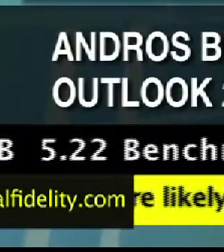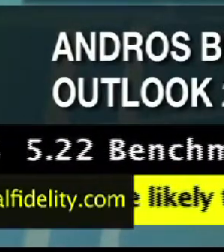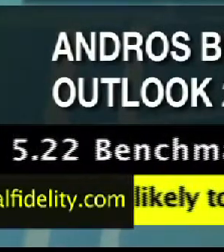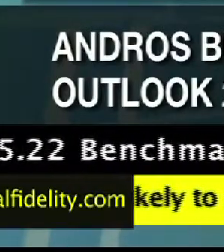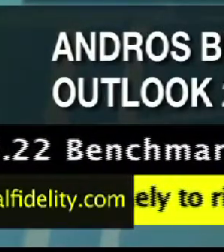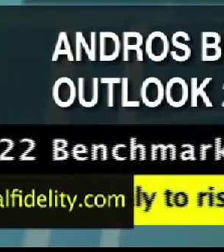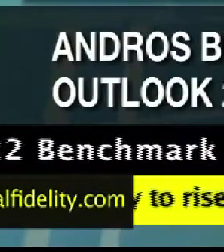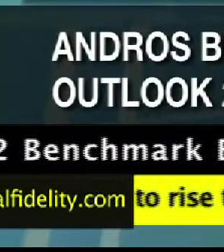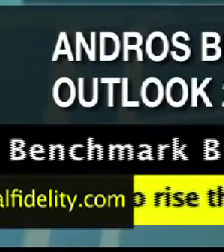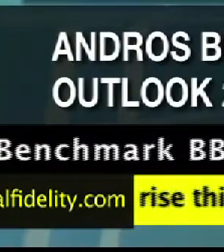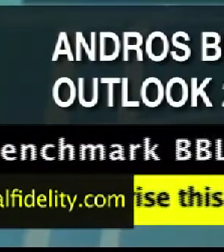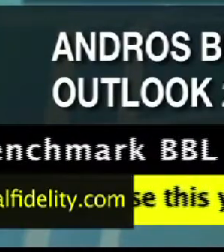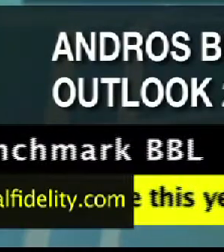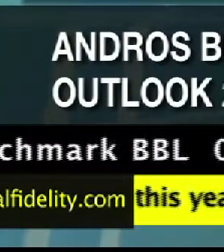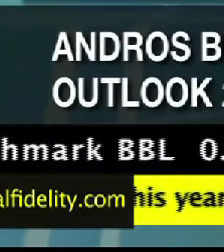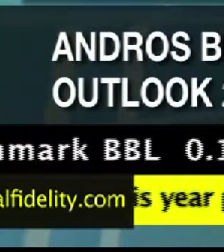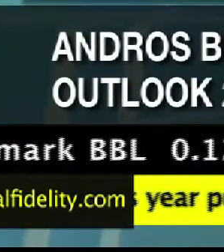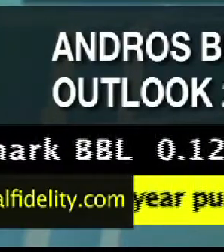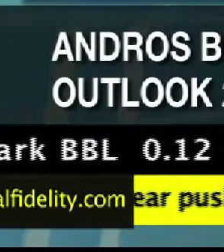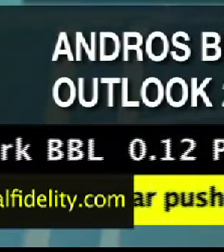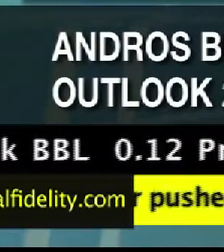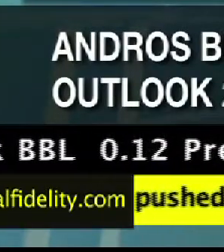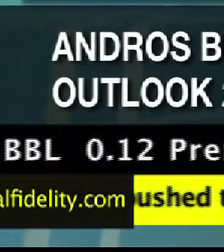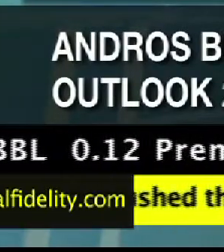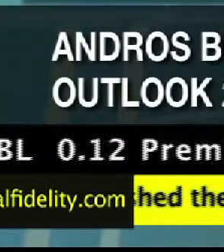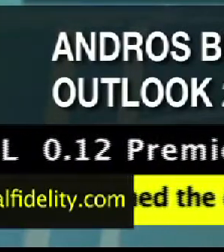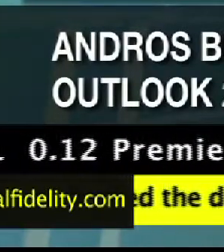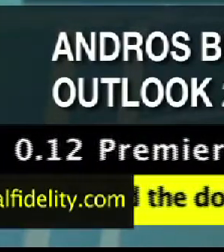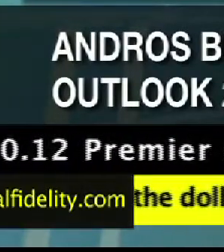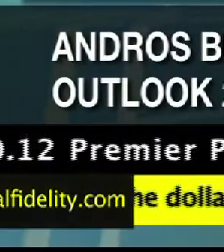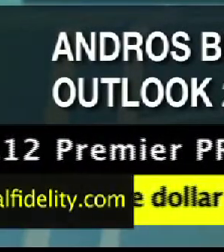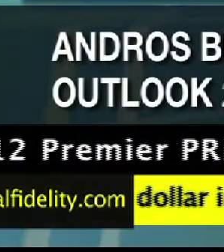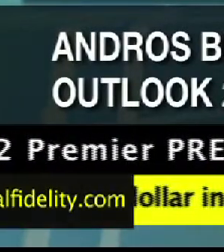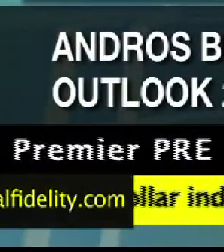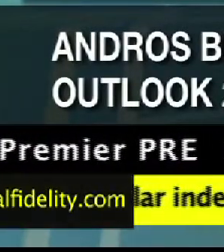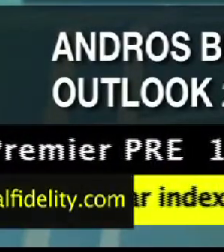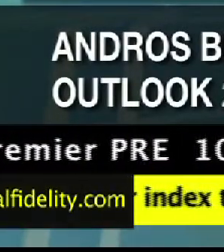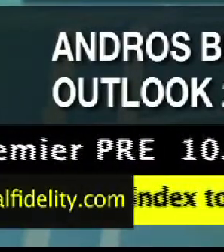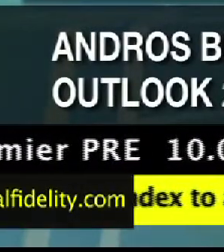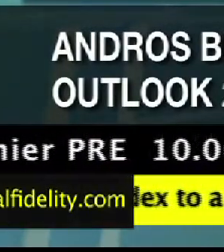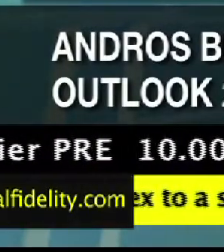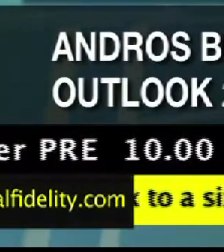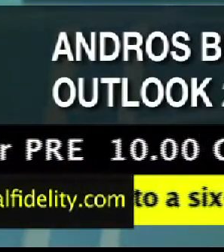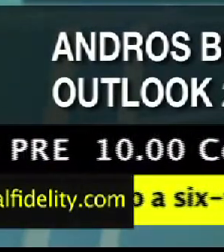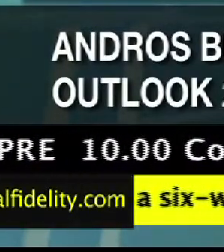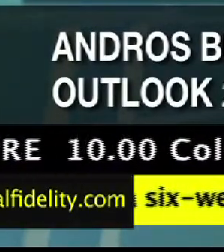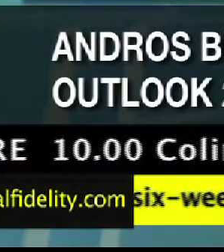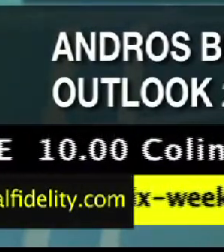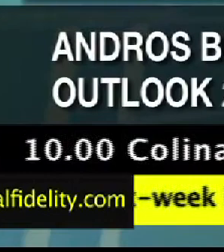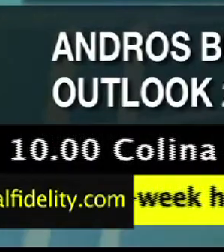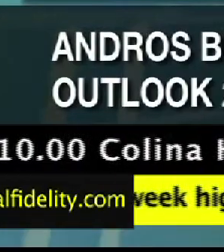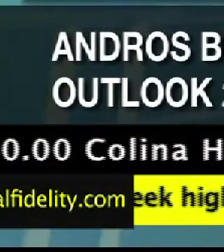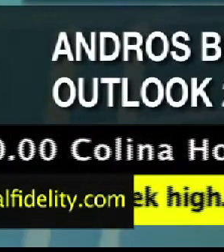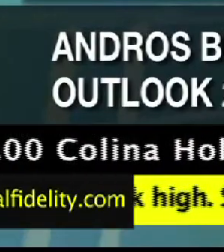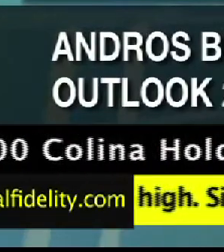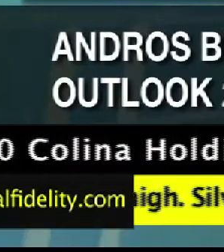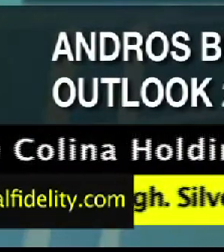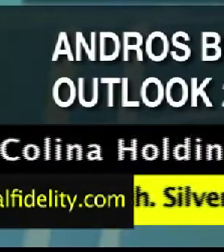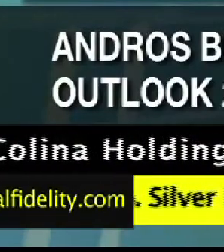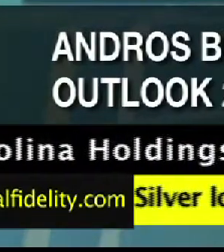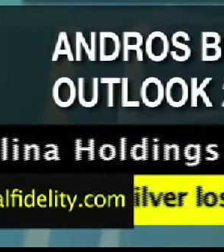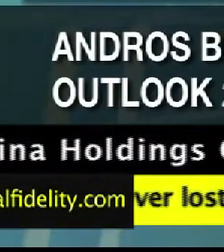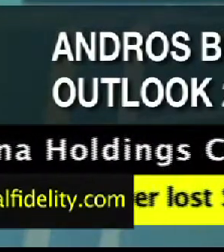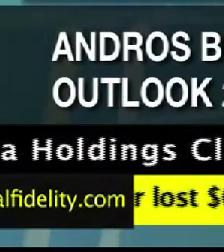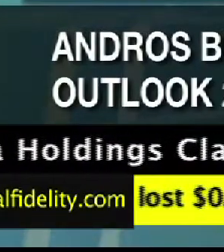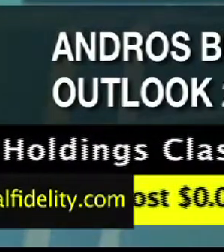who attend the Andros Business Outlook will be particularly pleased with the lineup of speakers this year, and in particular the plans the Prime